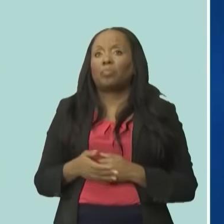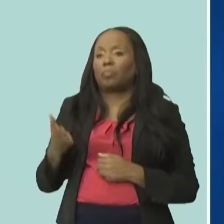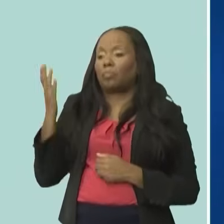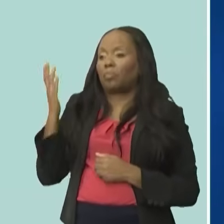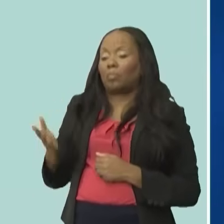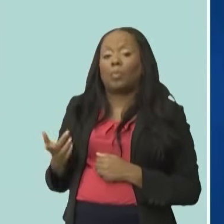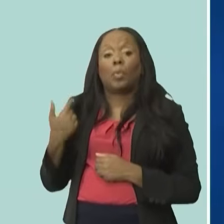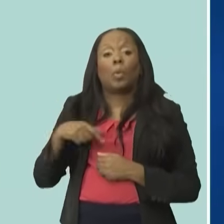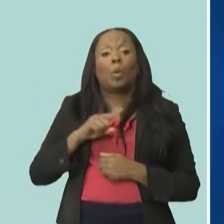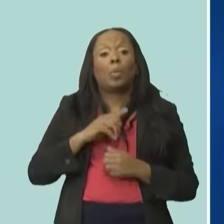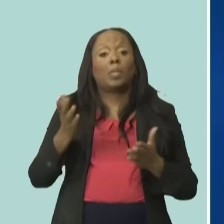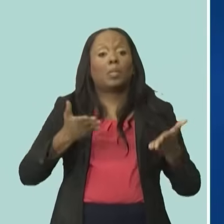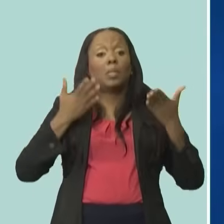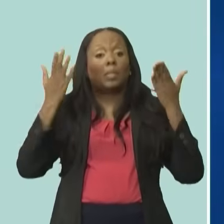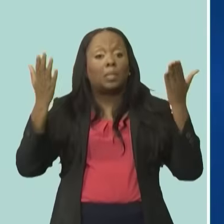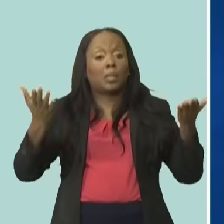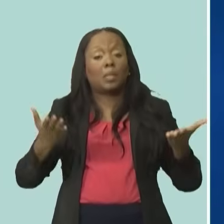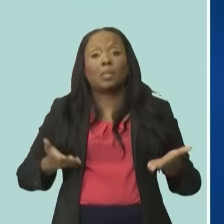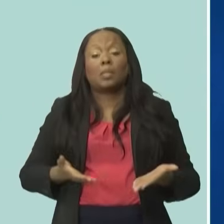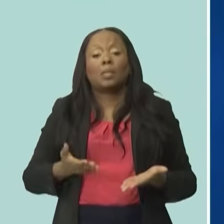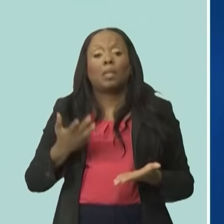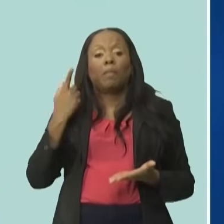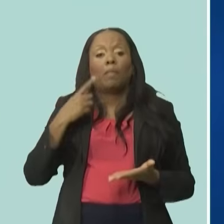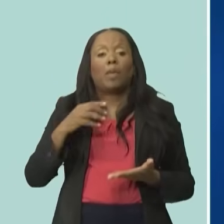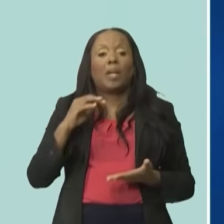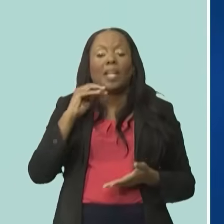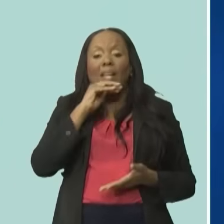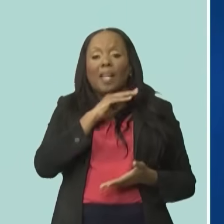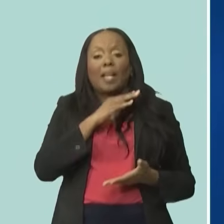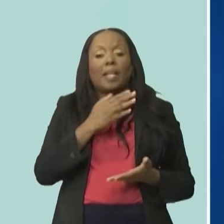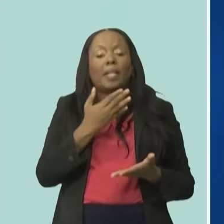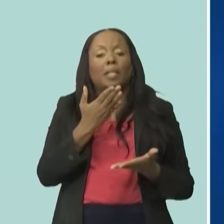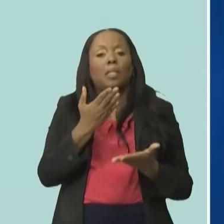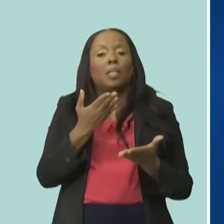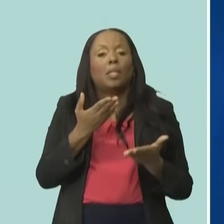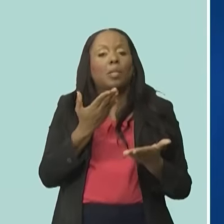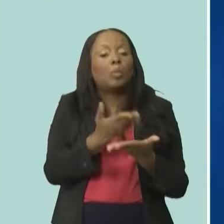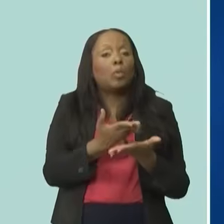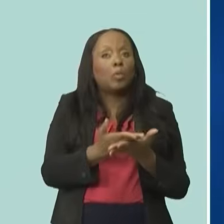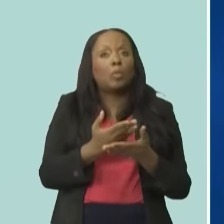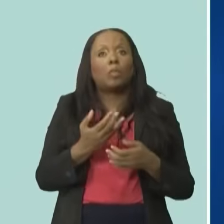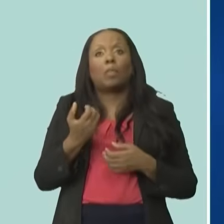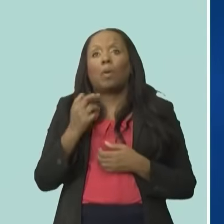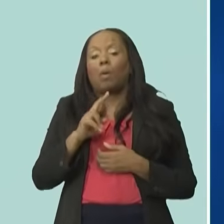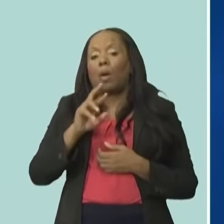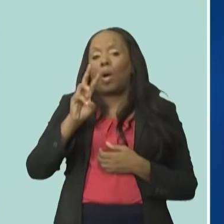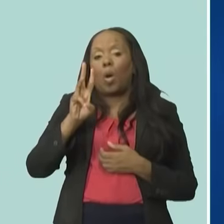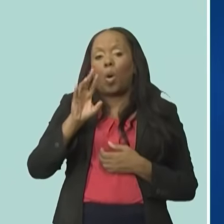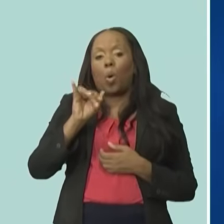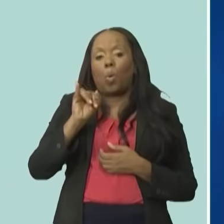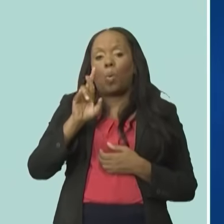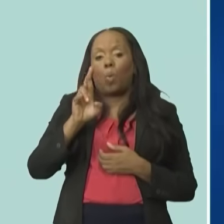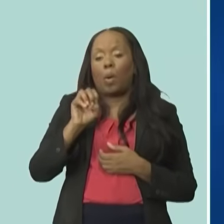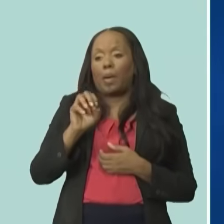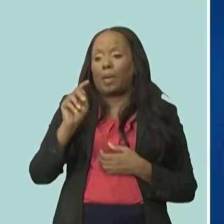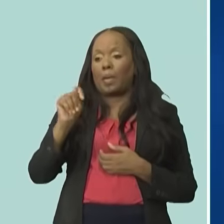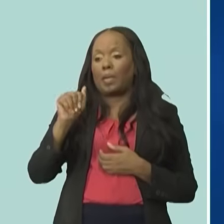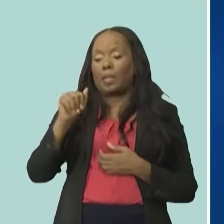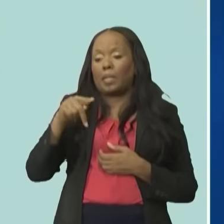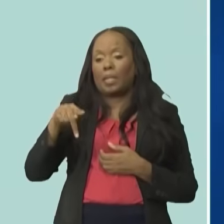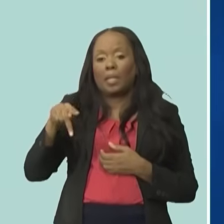of wiretapping and lie detection tests, if the police are onto something, quite often the police are onto